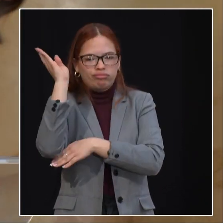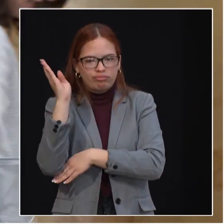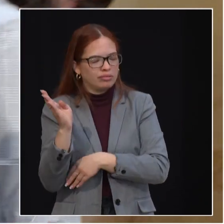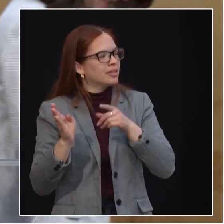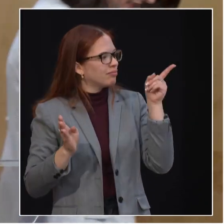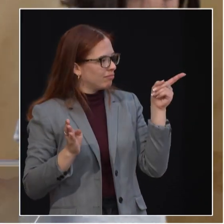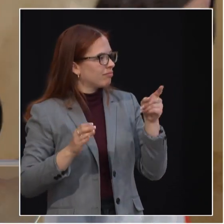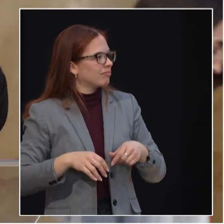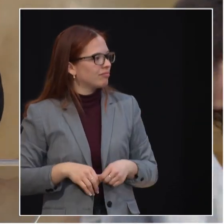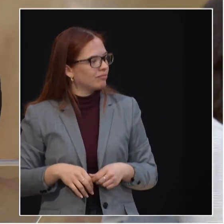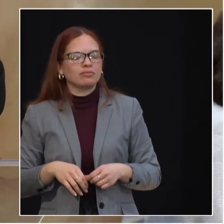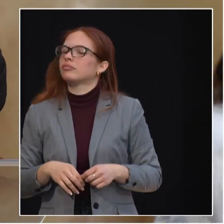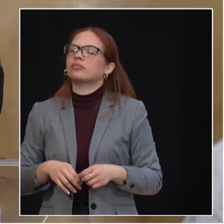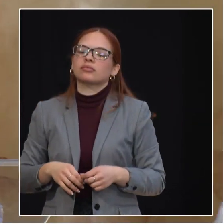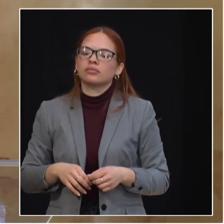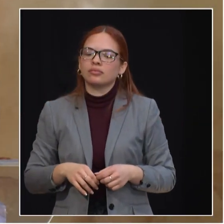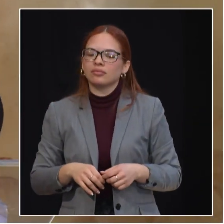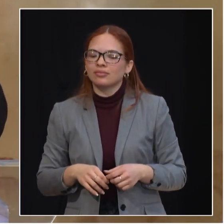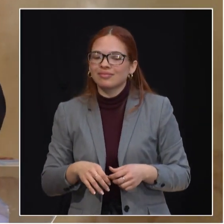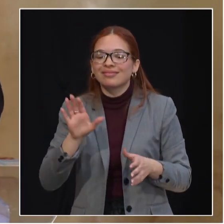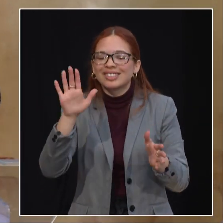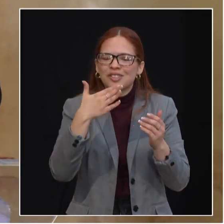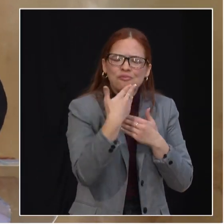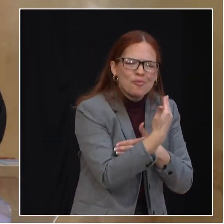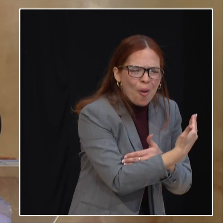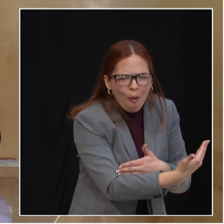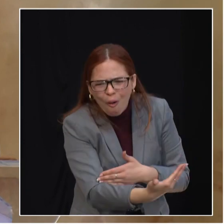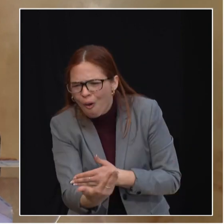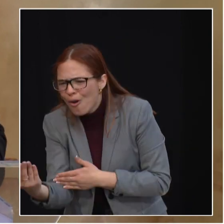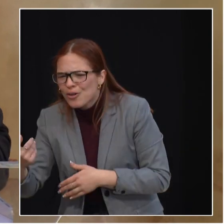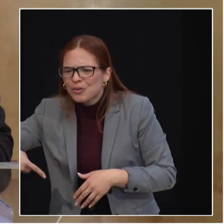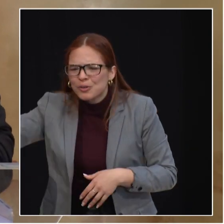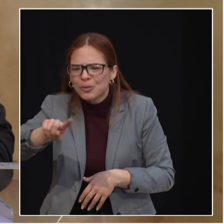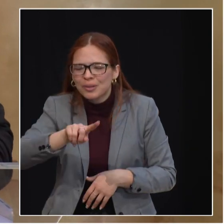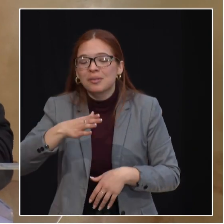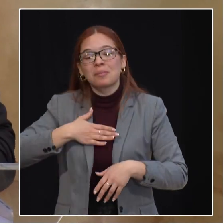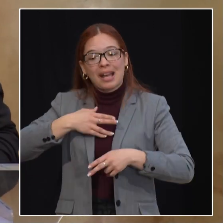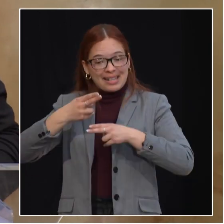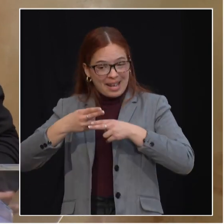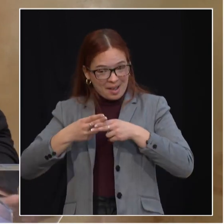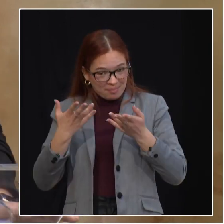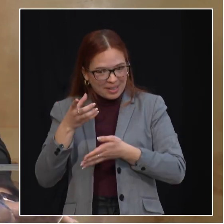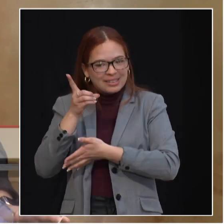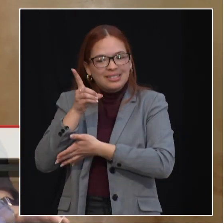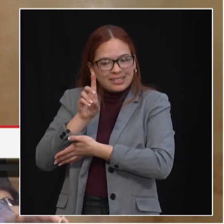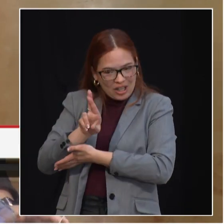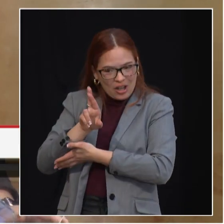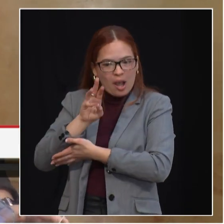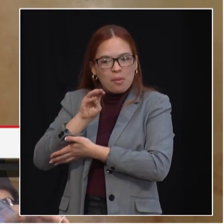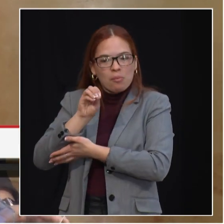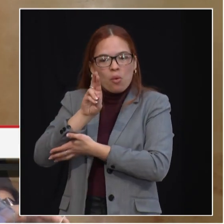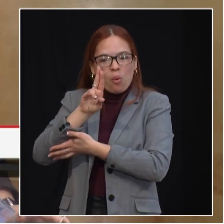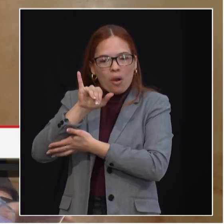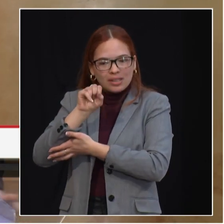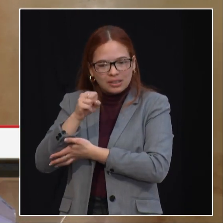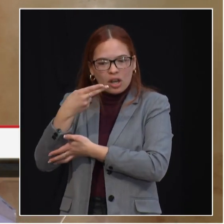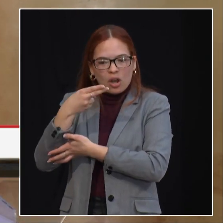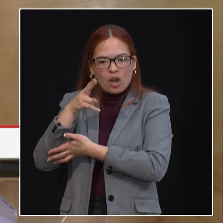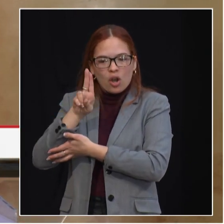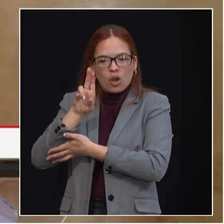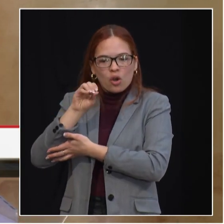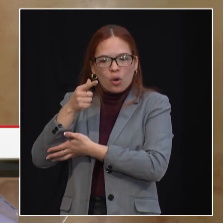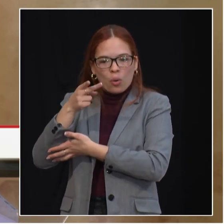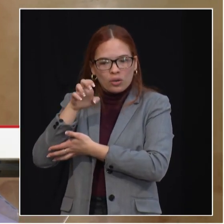All right. Good morning, everybody. So my name is Dr. Unique Morris-Hughes, and I am the director of the DC Department of